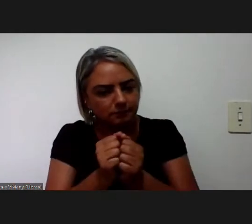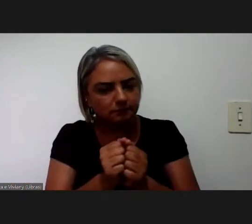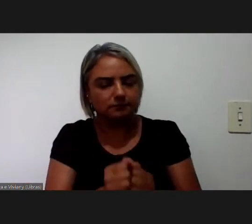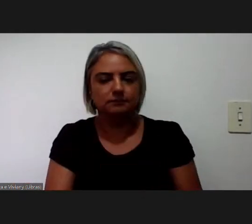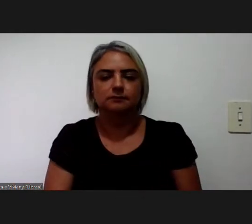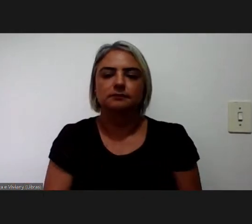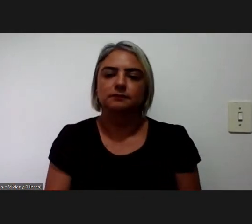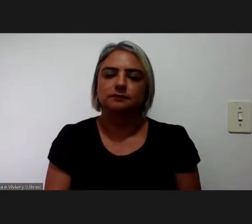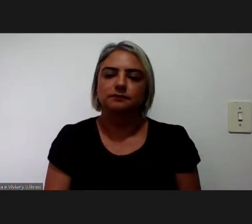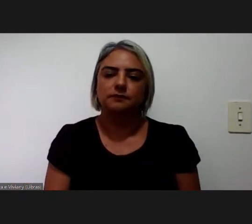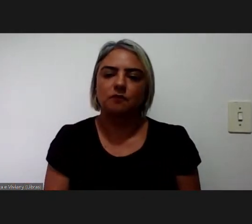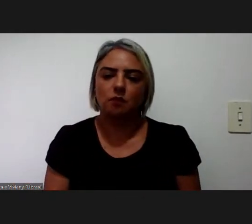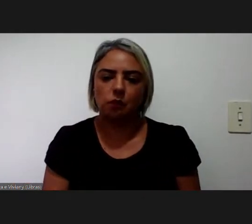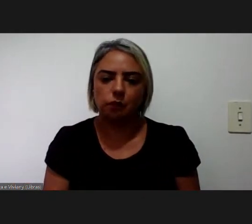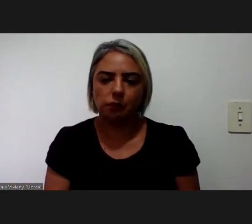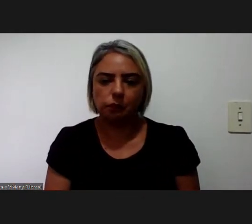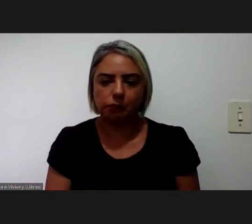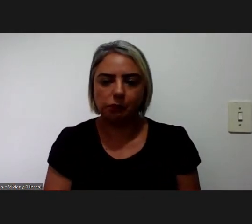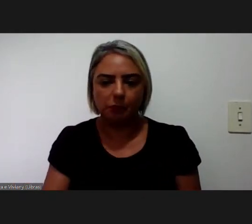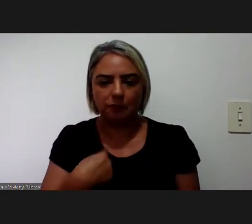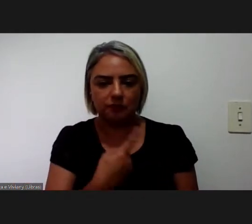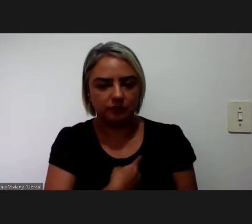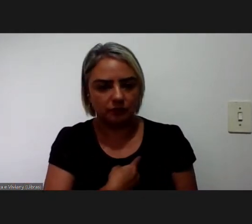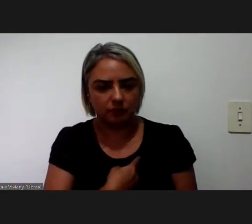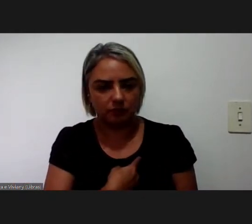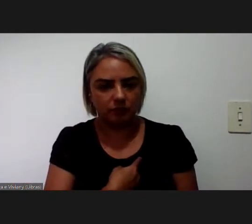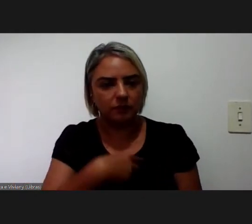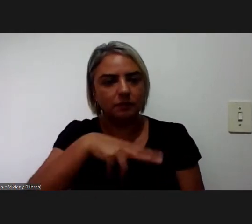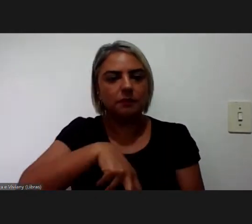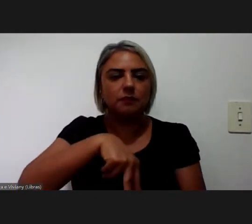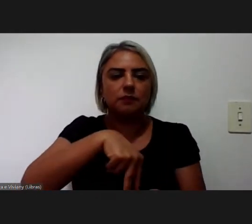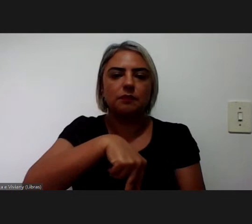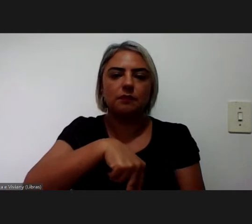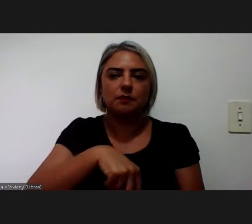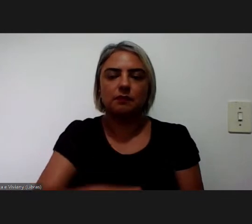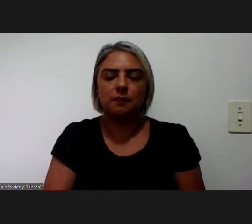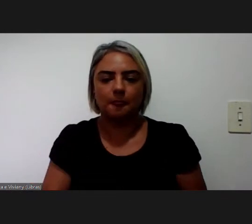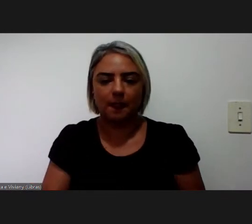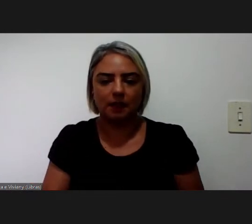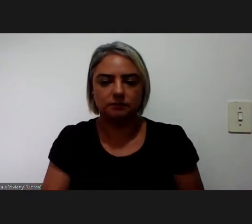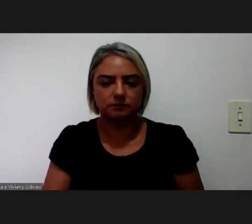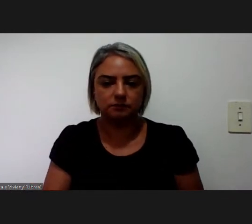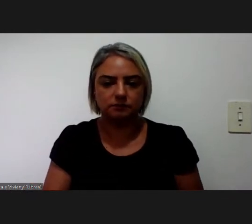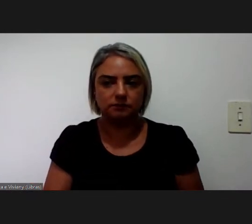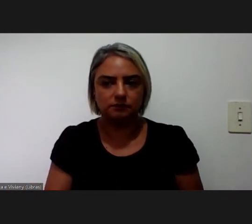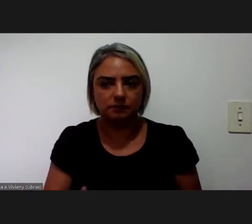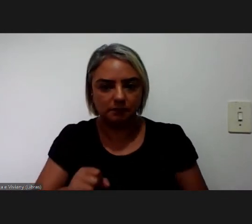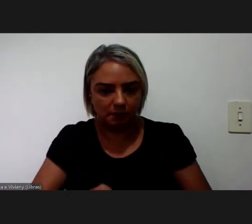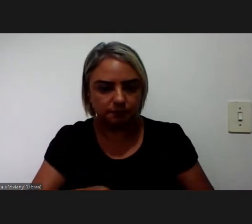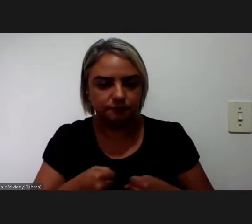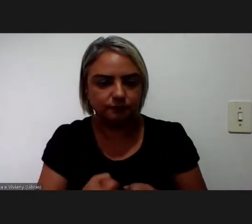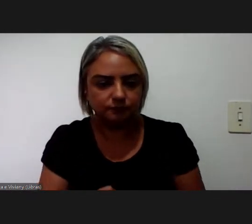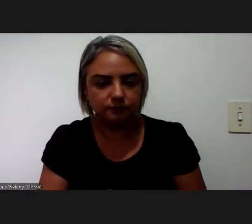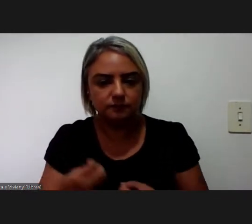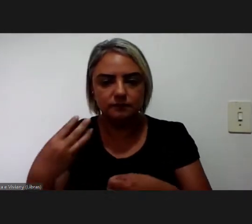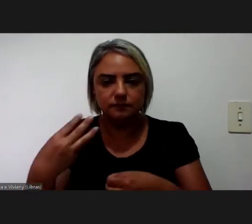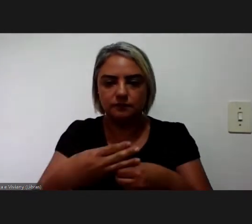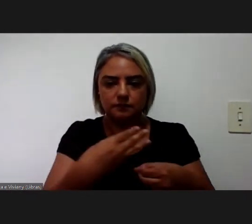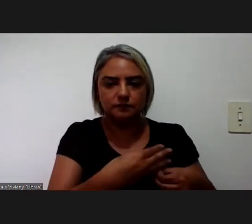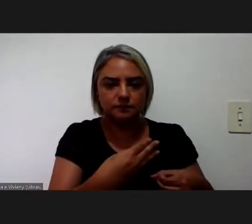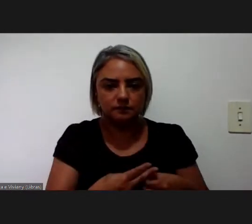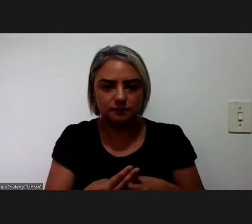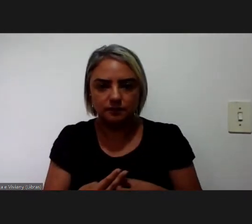together because we have a big challenge. Us that are ahead of the